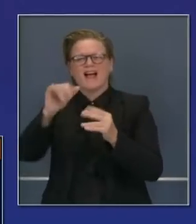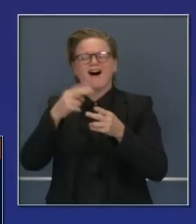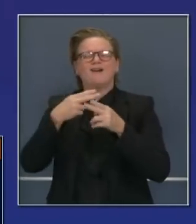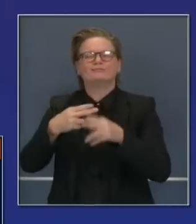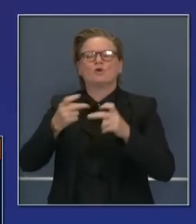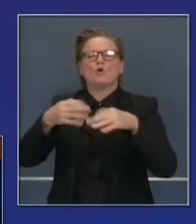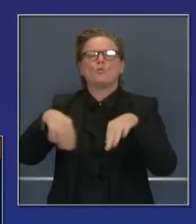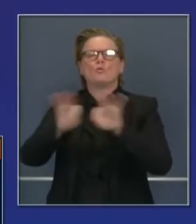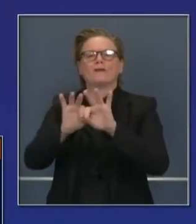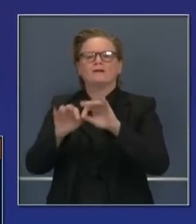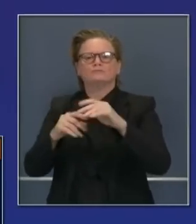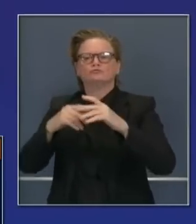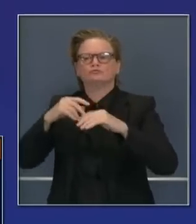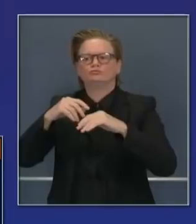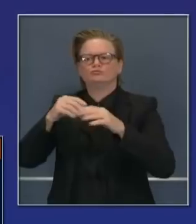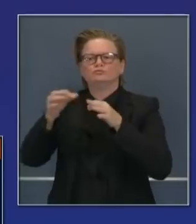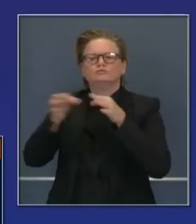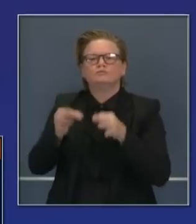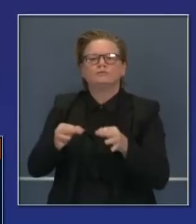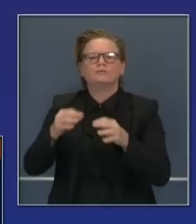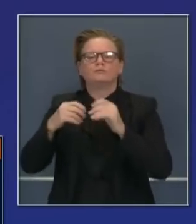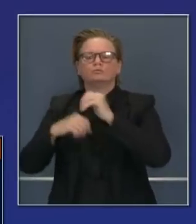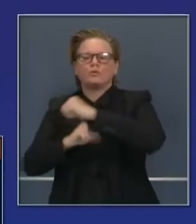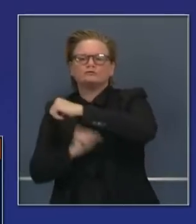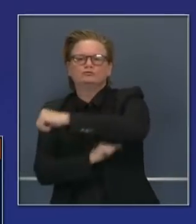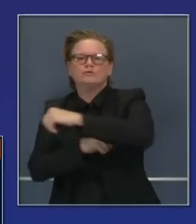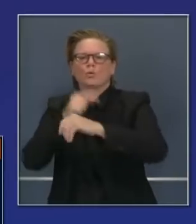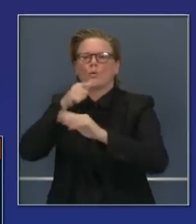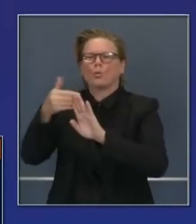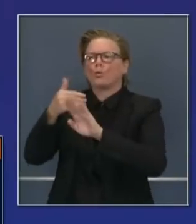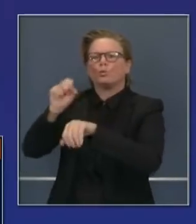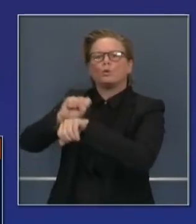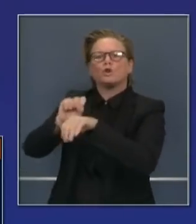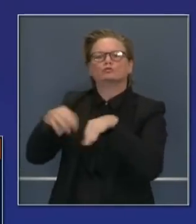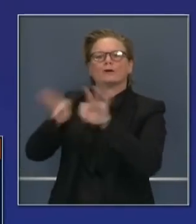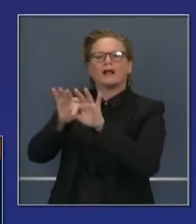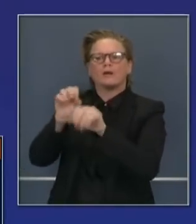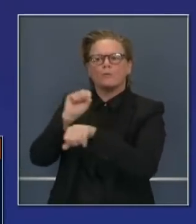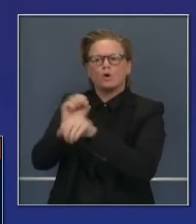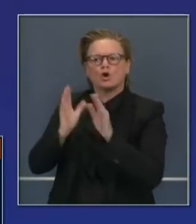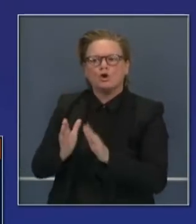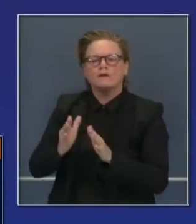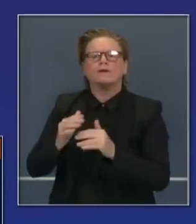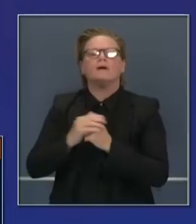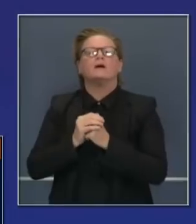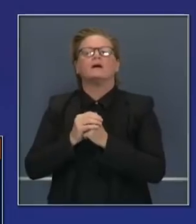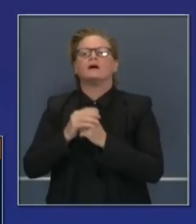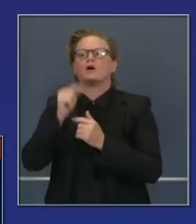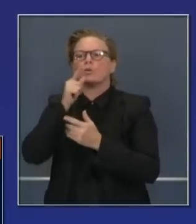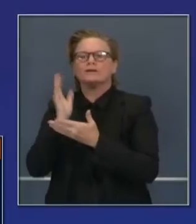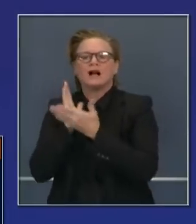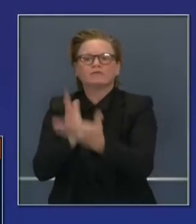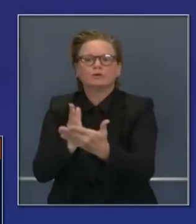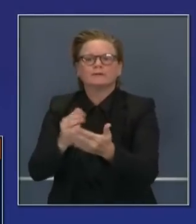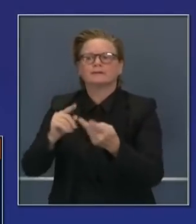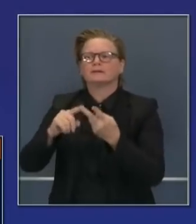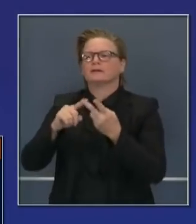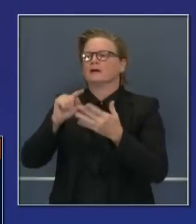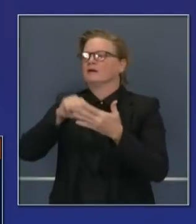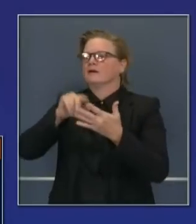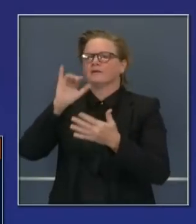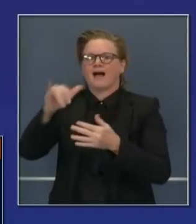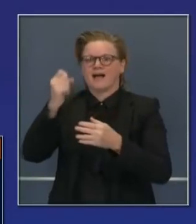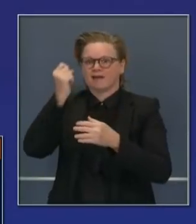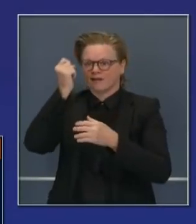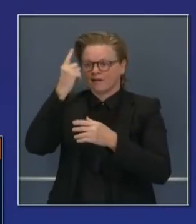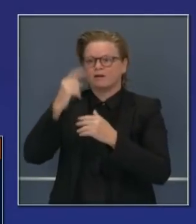guidances, we have put out retail occupancy at 20% capacity. What we want to avoid is concentrating just in large